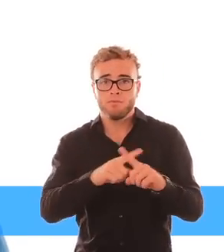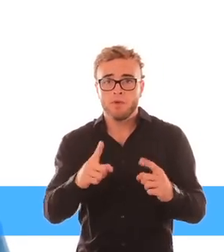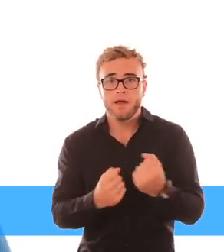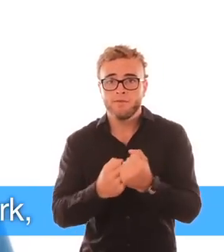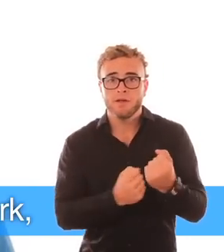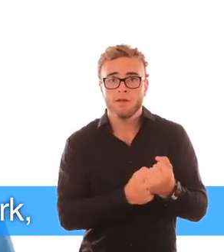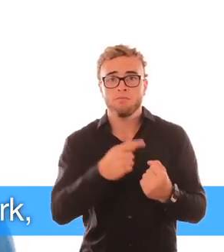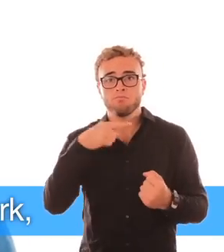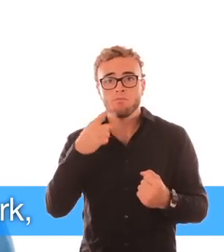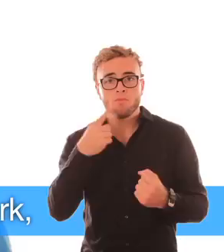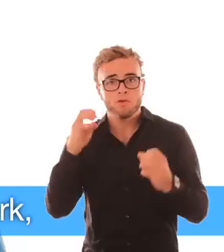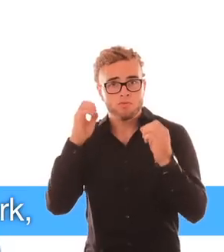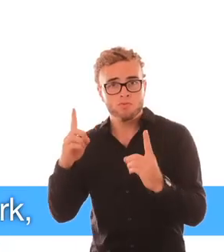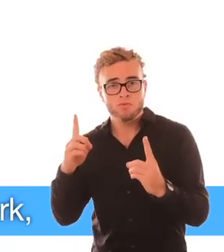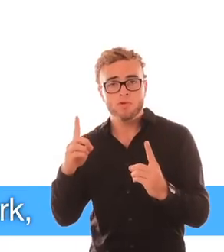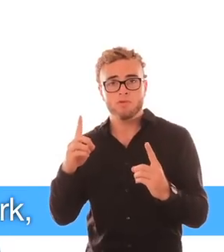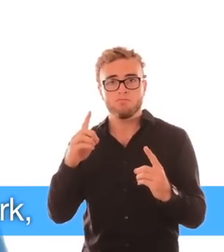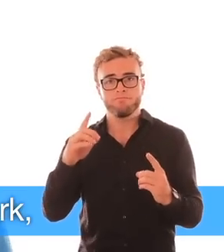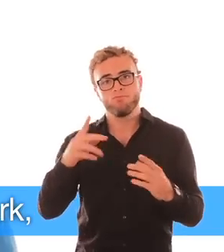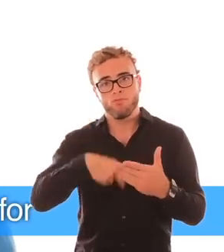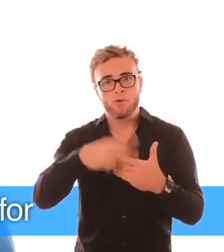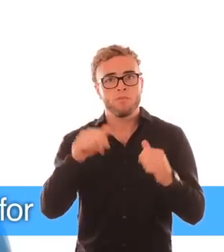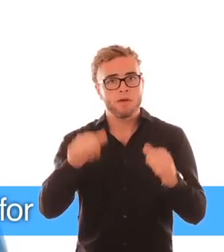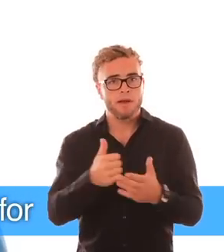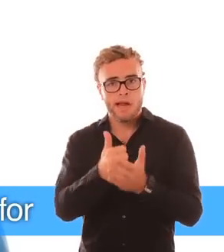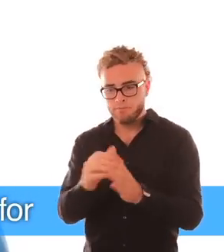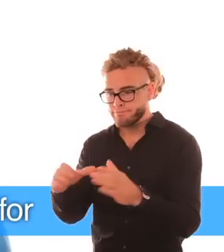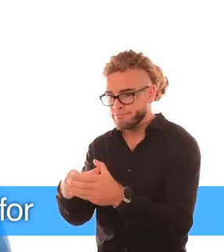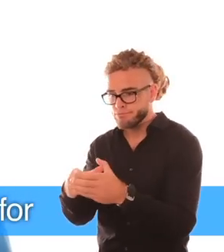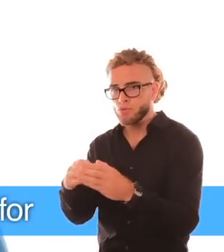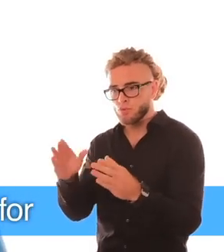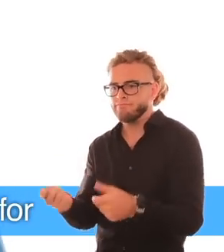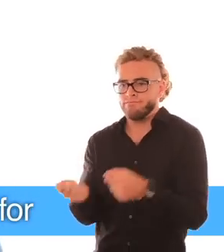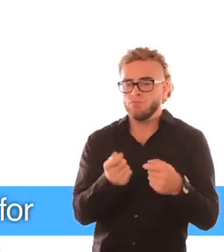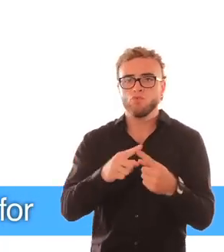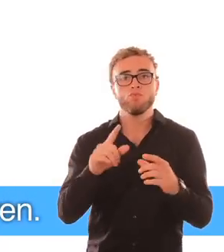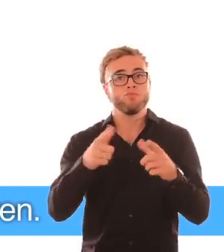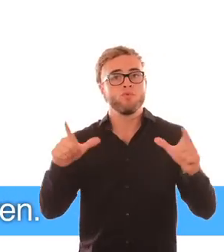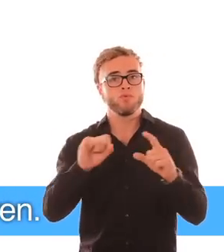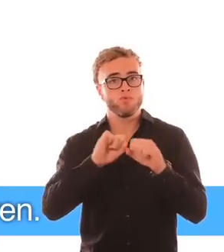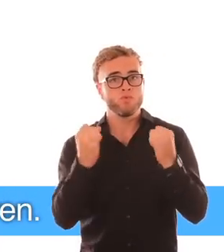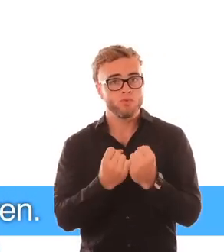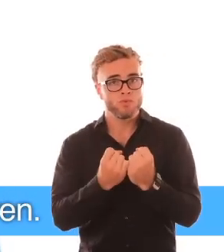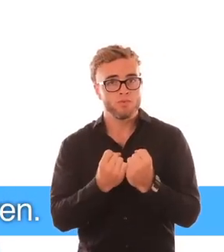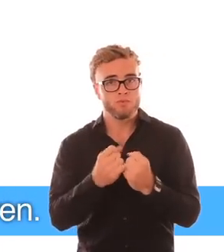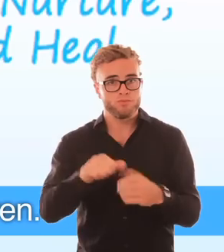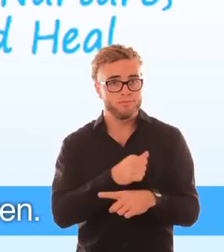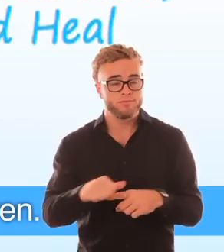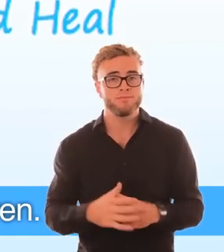practices. As an important strategy for supporting our work, we should adhere to principles and guidelines for holistic and inclusive communicating with